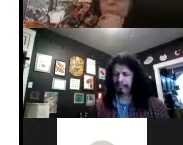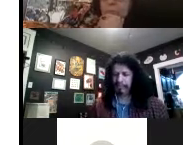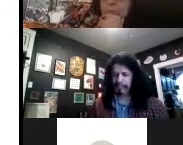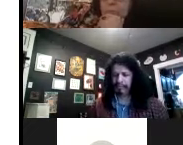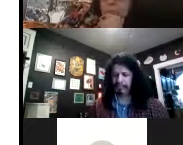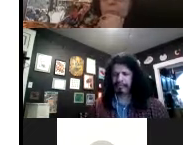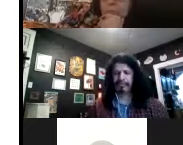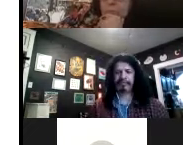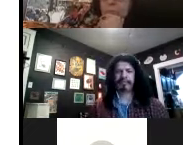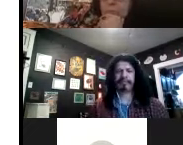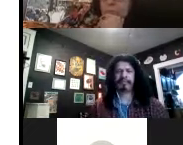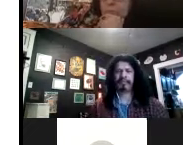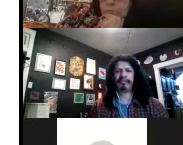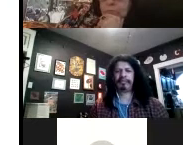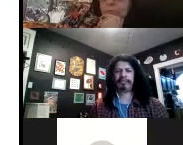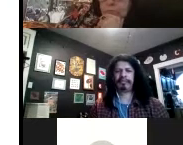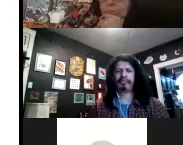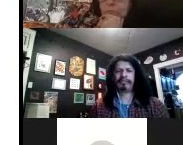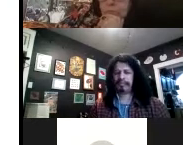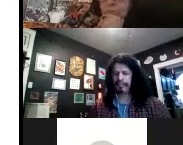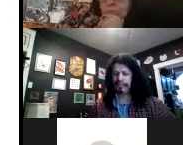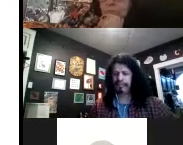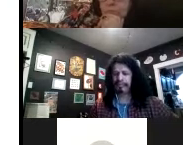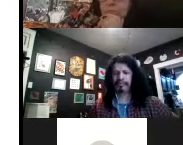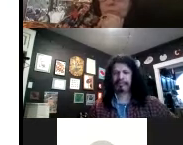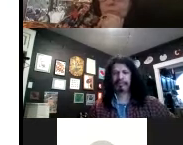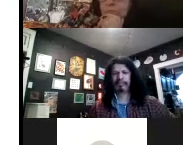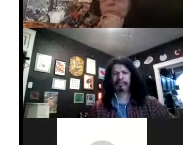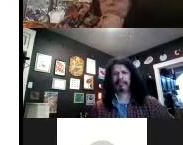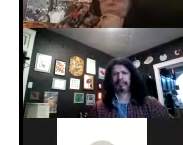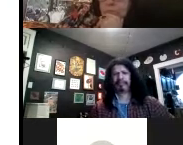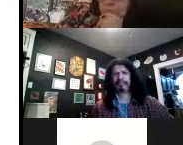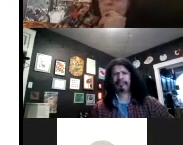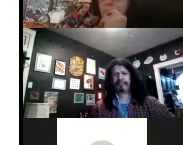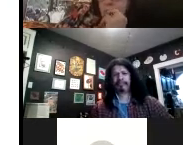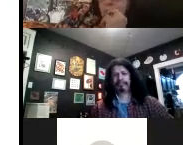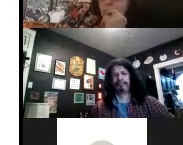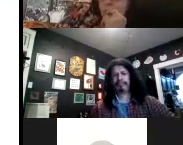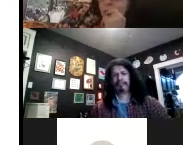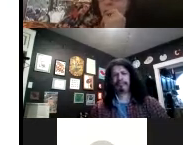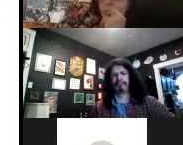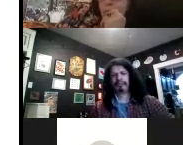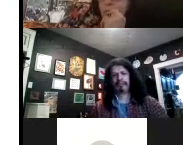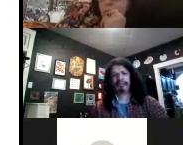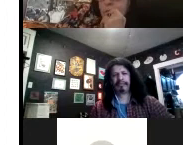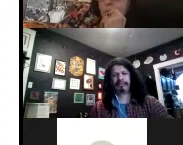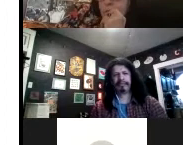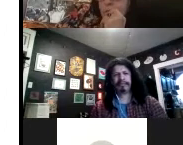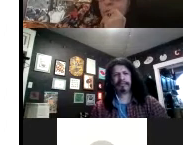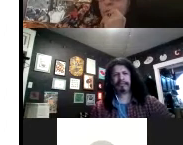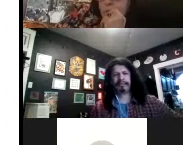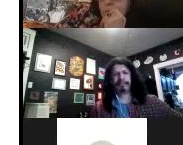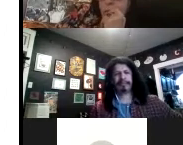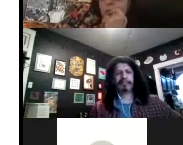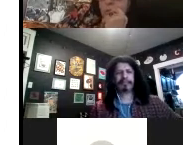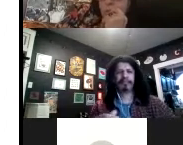active bike lane, as we've said. We're not talking about a high volume bike lane, but nonetheless, there's a possibility of a bicyclist coming there. It requires